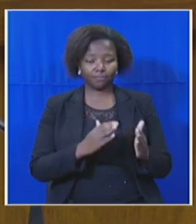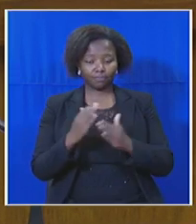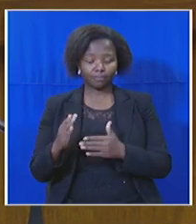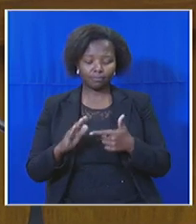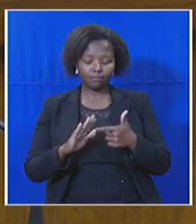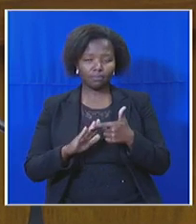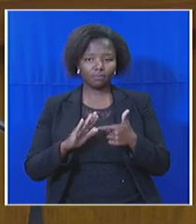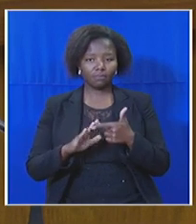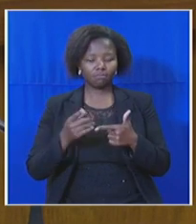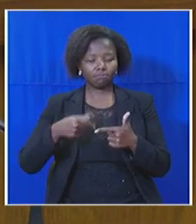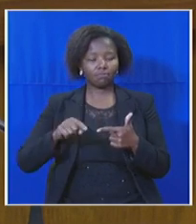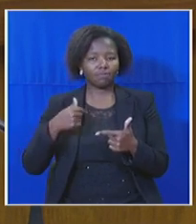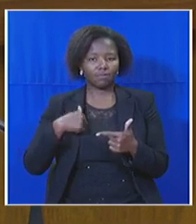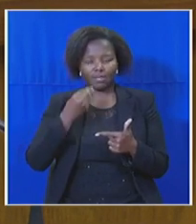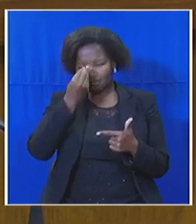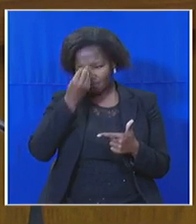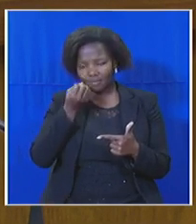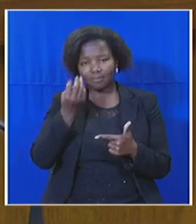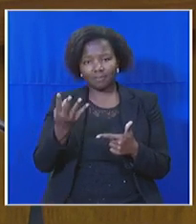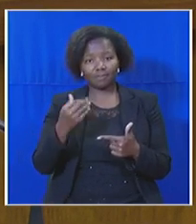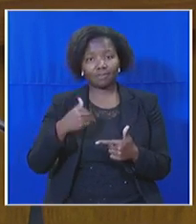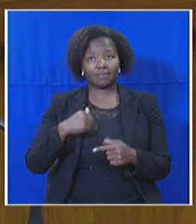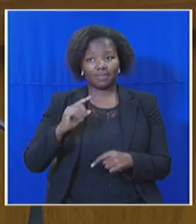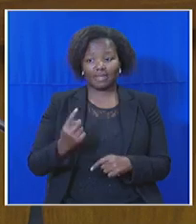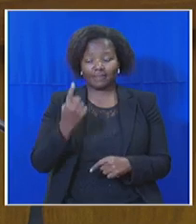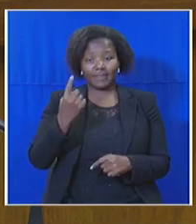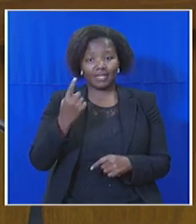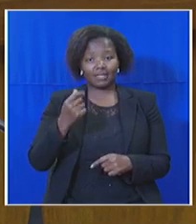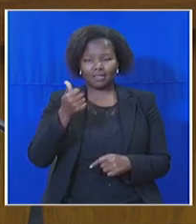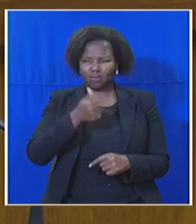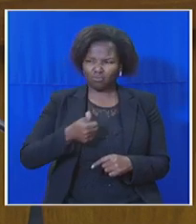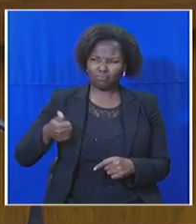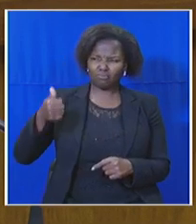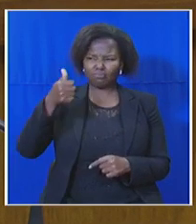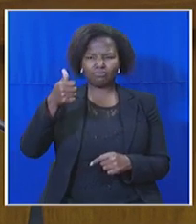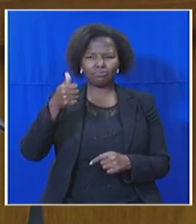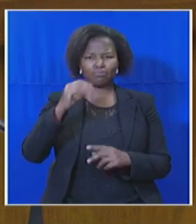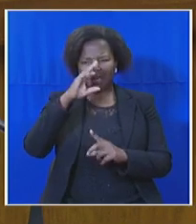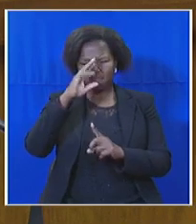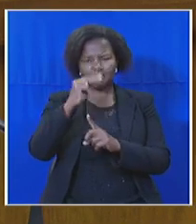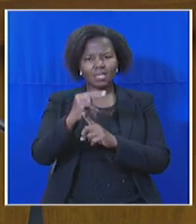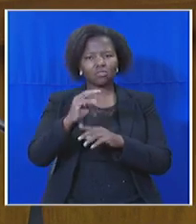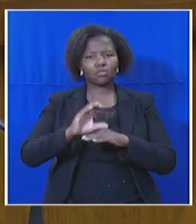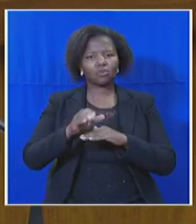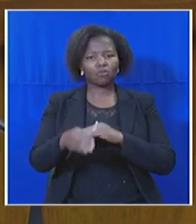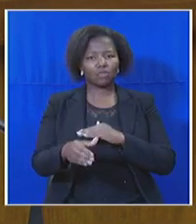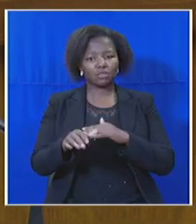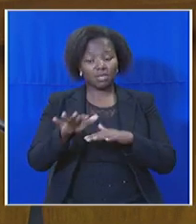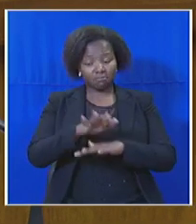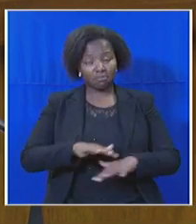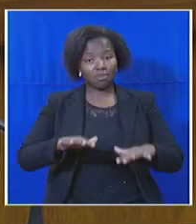is our first attendance of the Heads of Missions Conference, That includes over